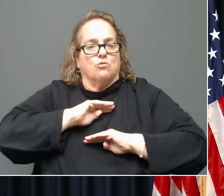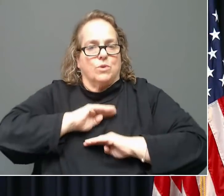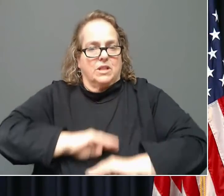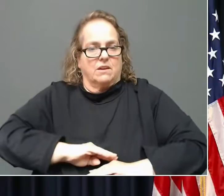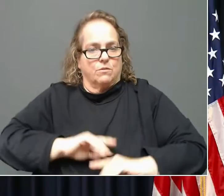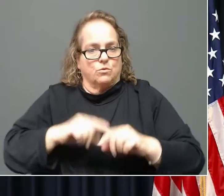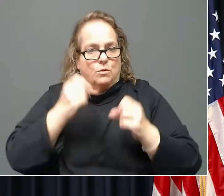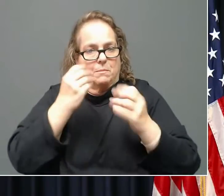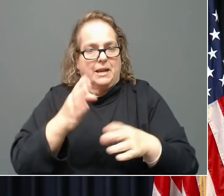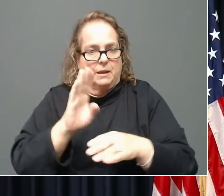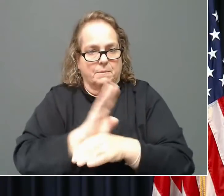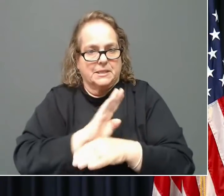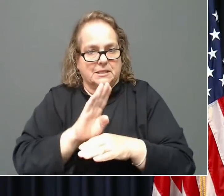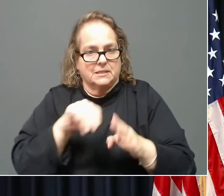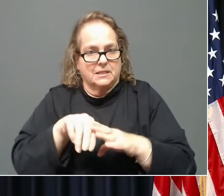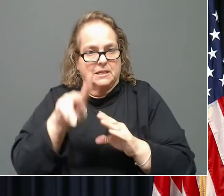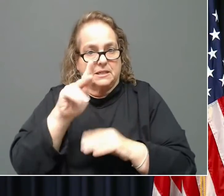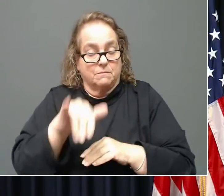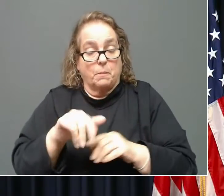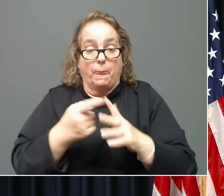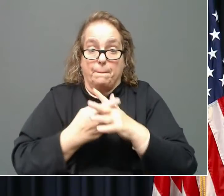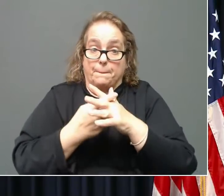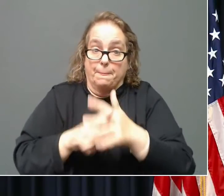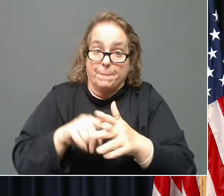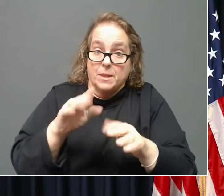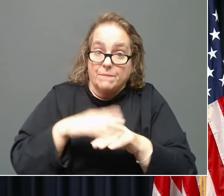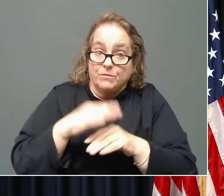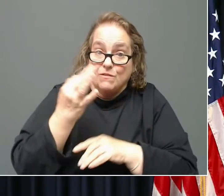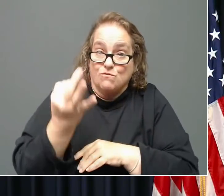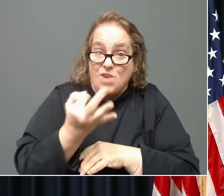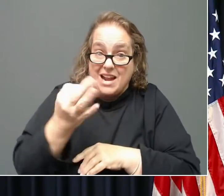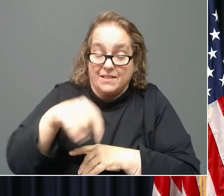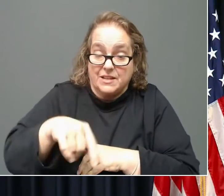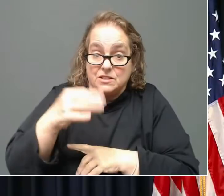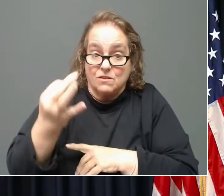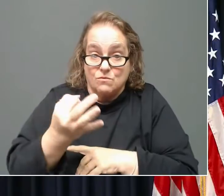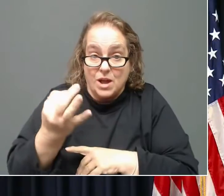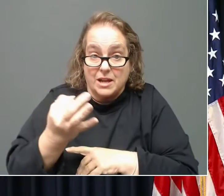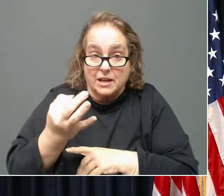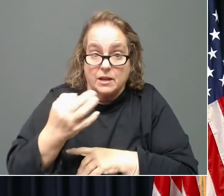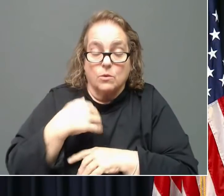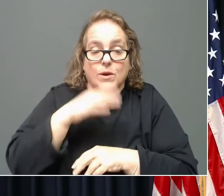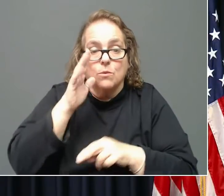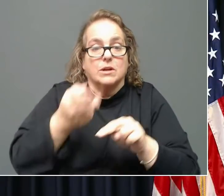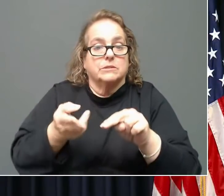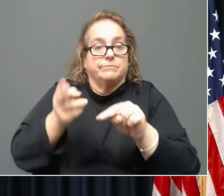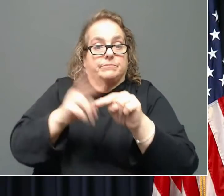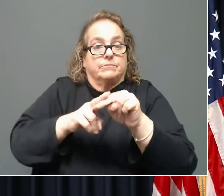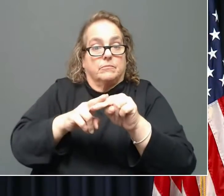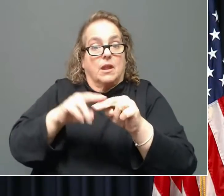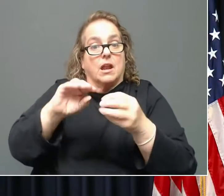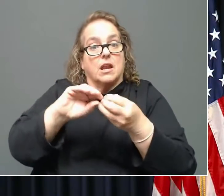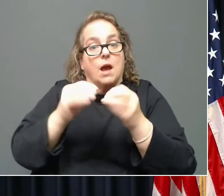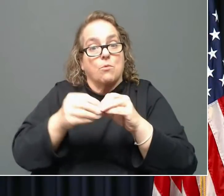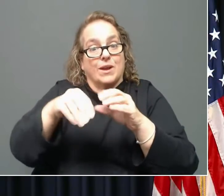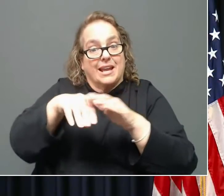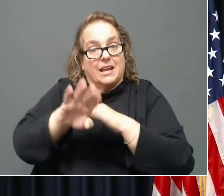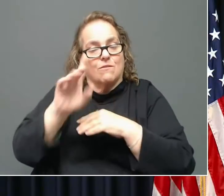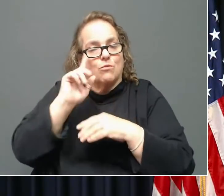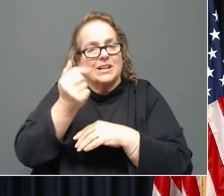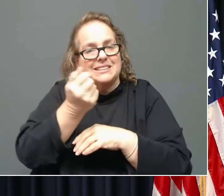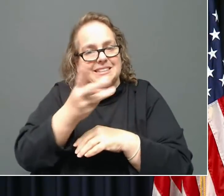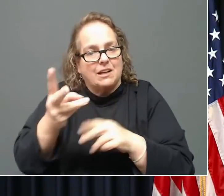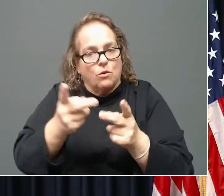Kentuckians. Beginning on Friday, we're going to be raising capacity limits for several sectors by